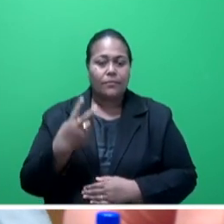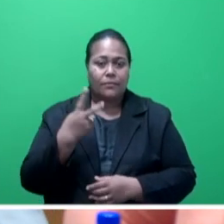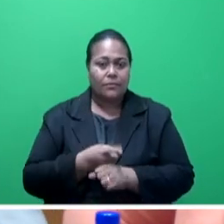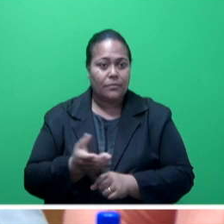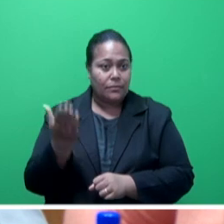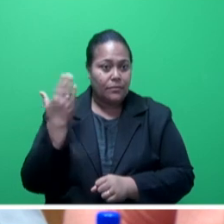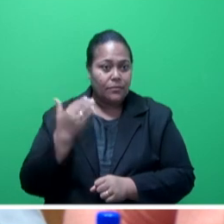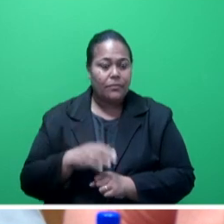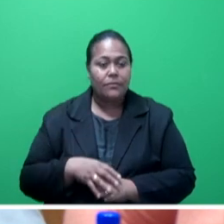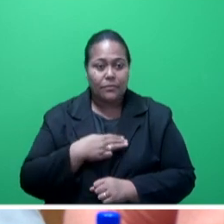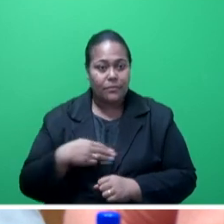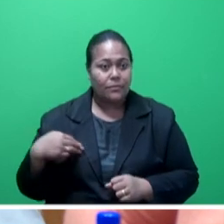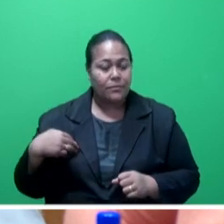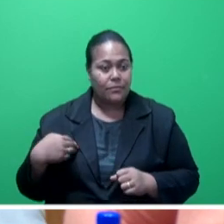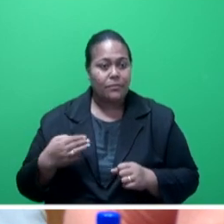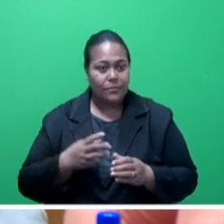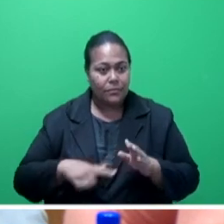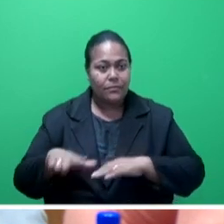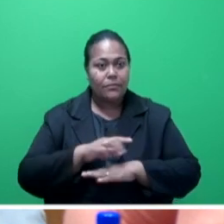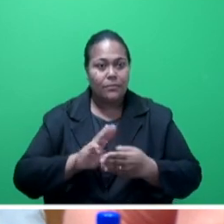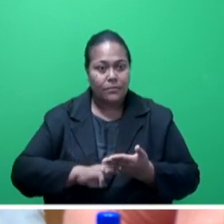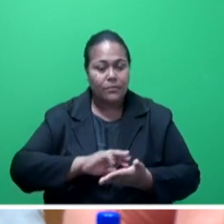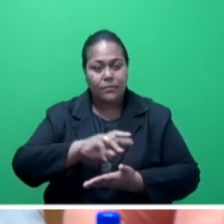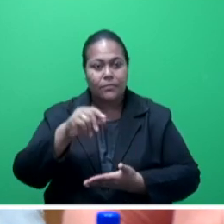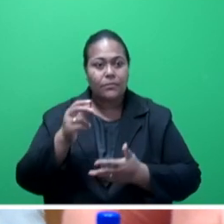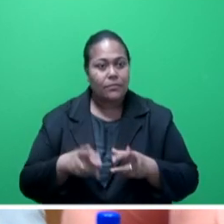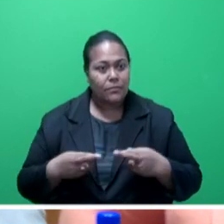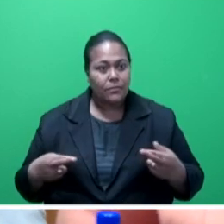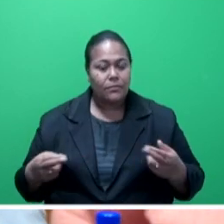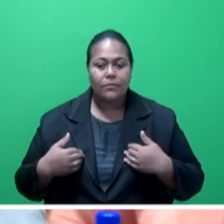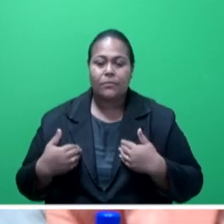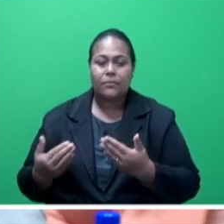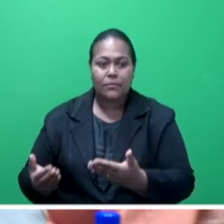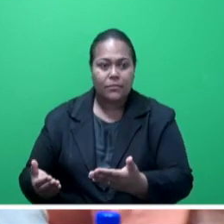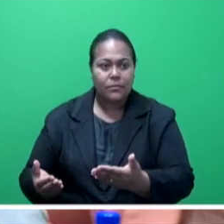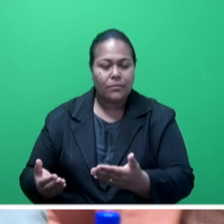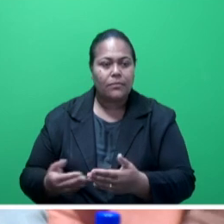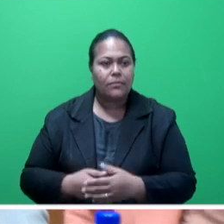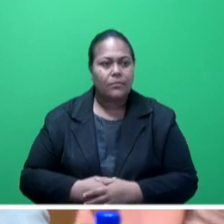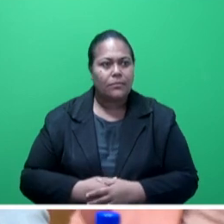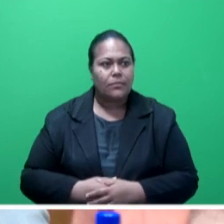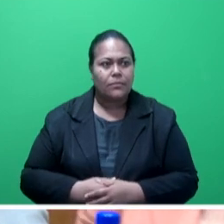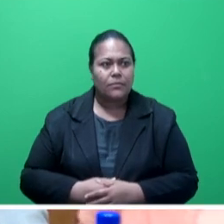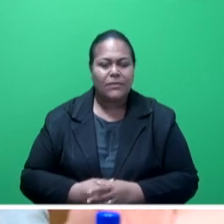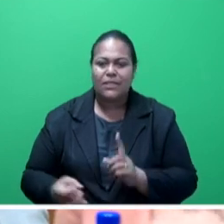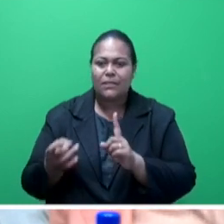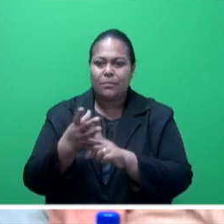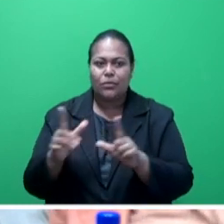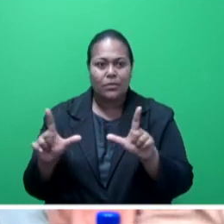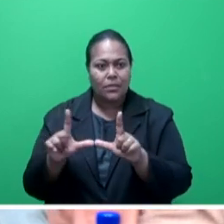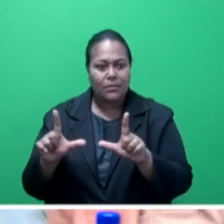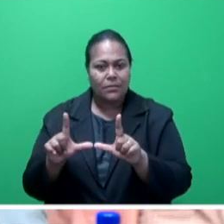the Ministry of Lands and Mineral Resources handed over an extension of the Special Mining Lease, SML,